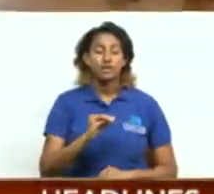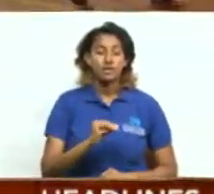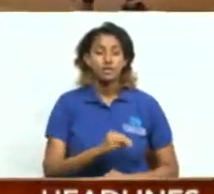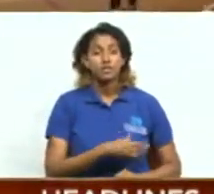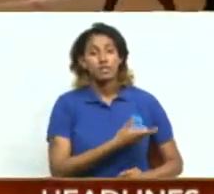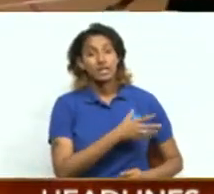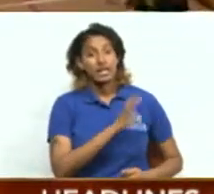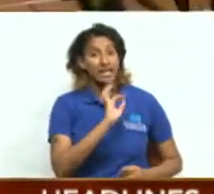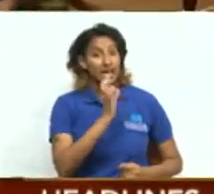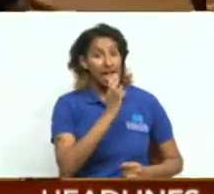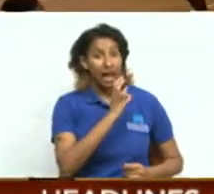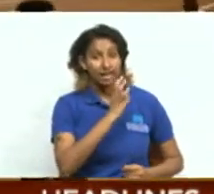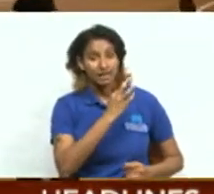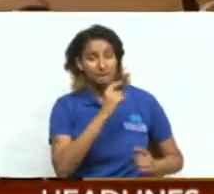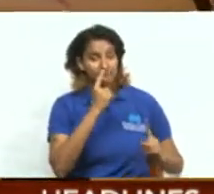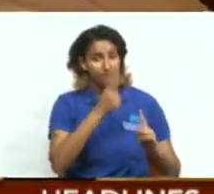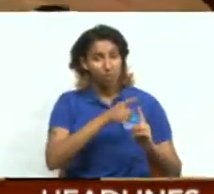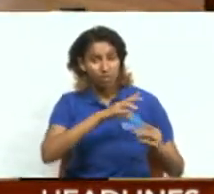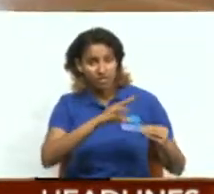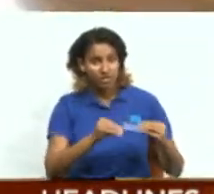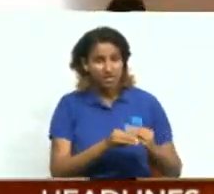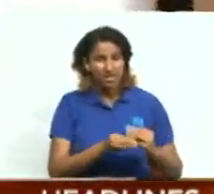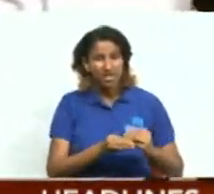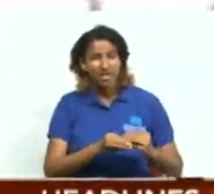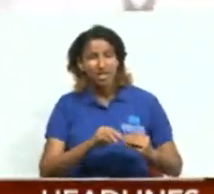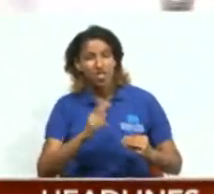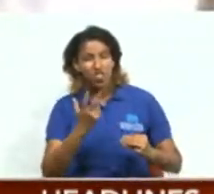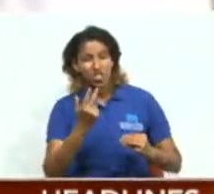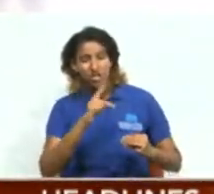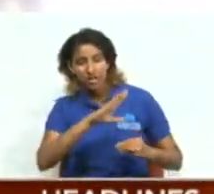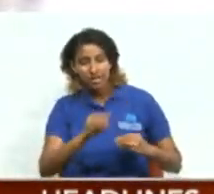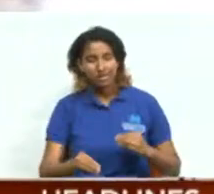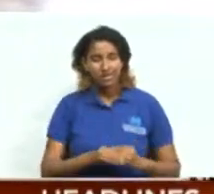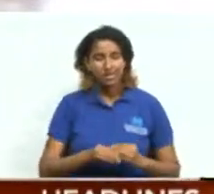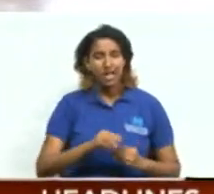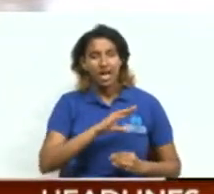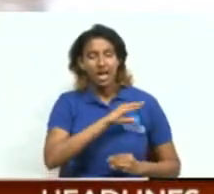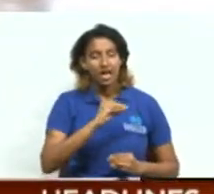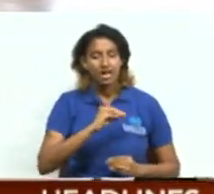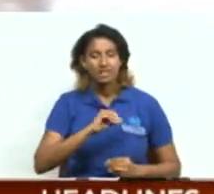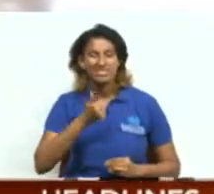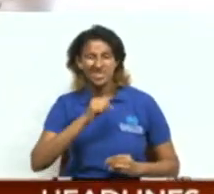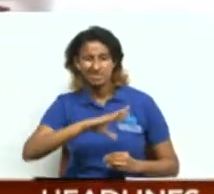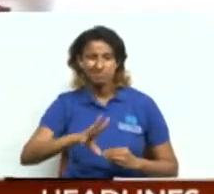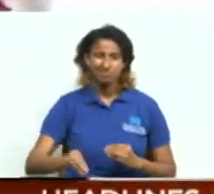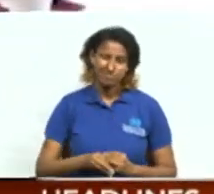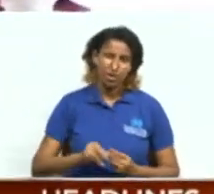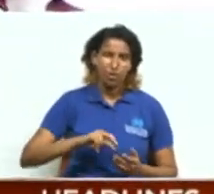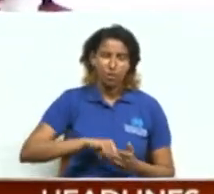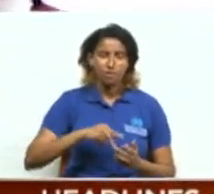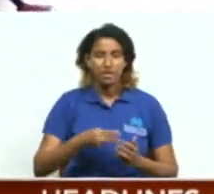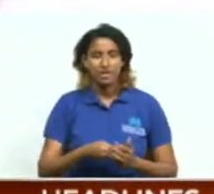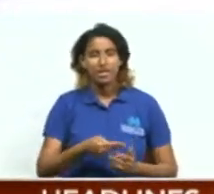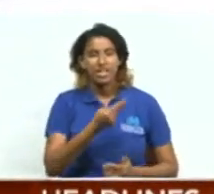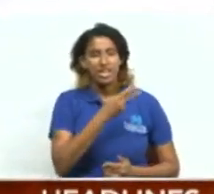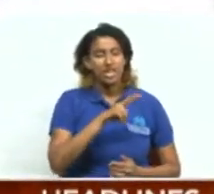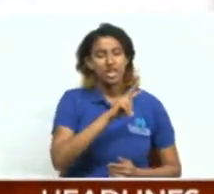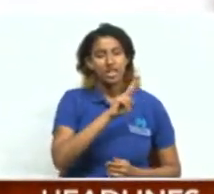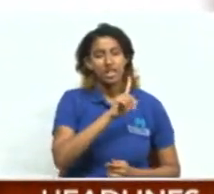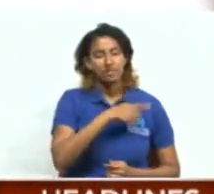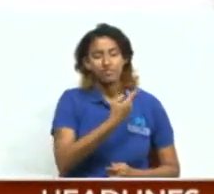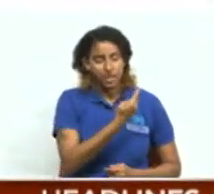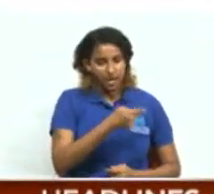his new school. Samuel Edwards dropped 13, and Sebastian Bing scored 10. Hillview College completed a 46-28